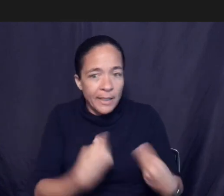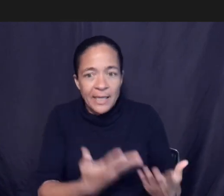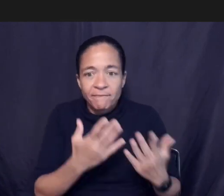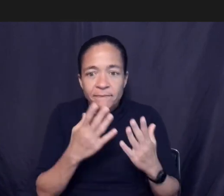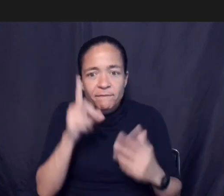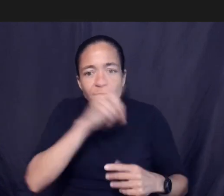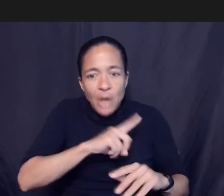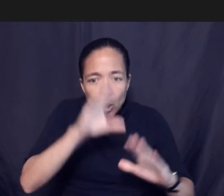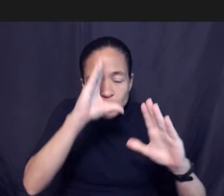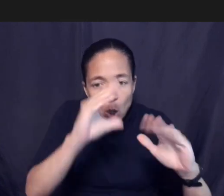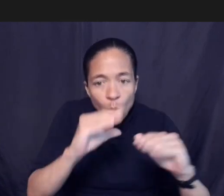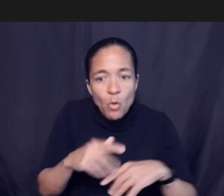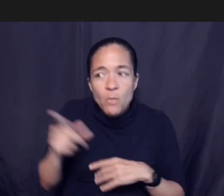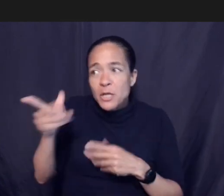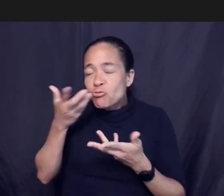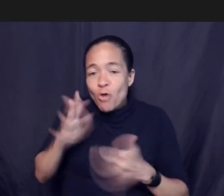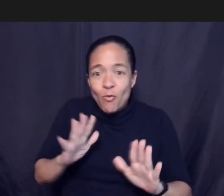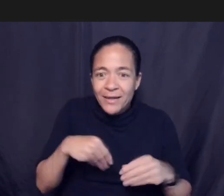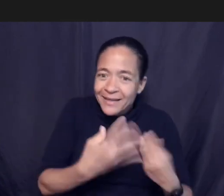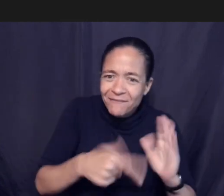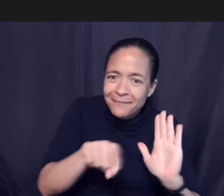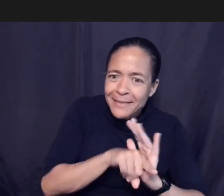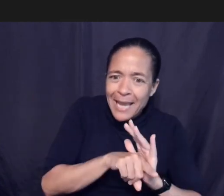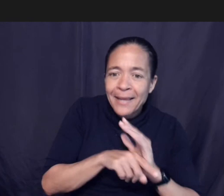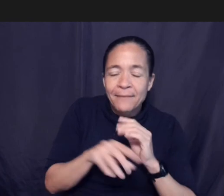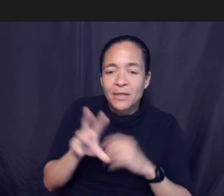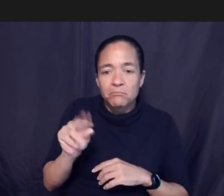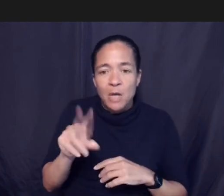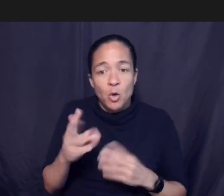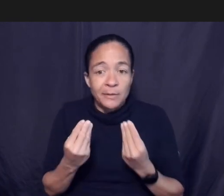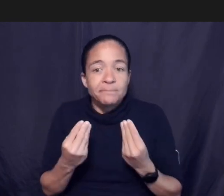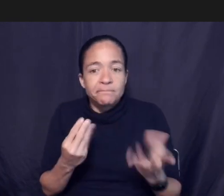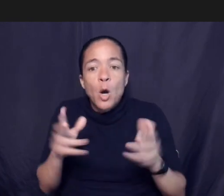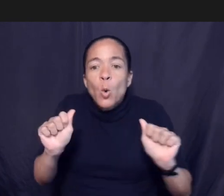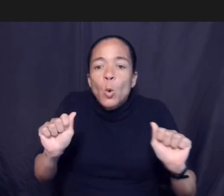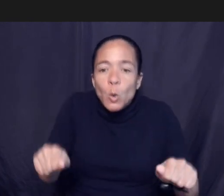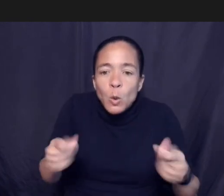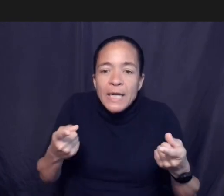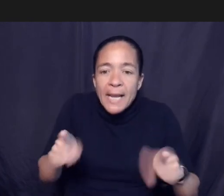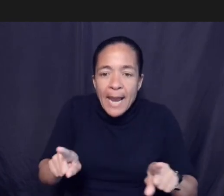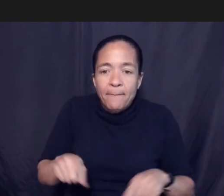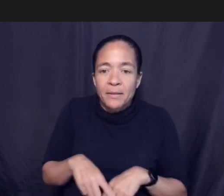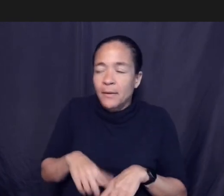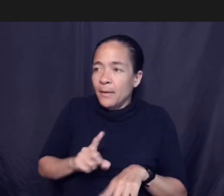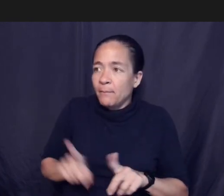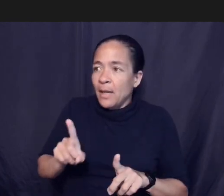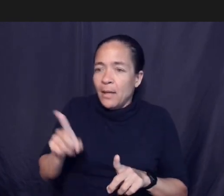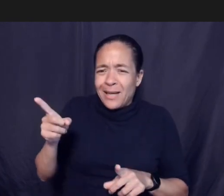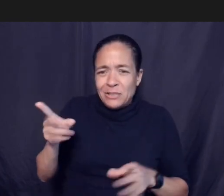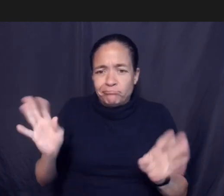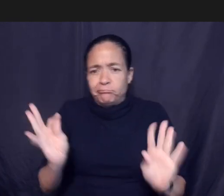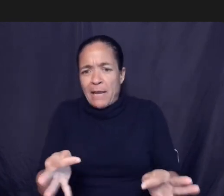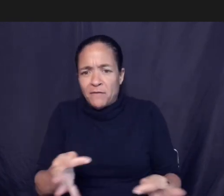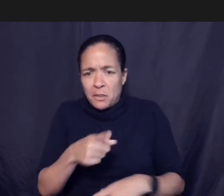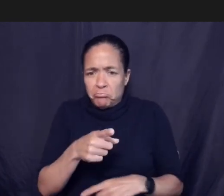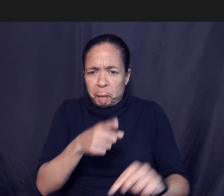hope. Okay, you don't want to give them anything negative. You just tell them like, this could happen, not like, oh yeah,